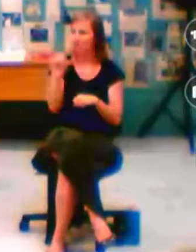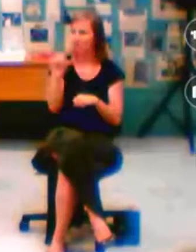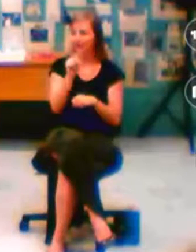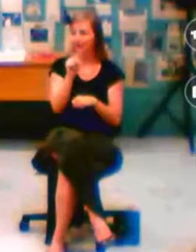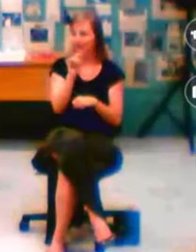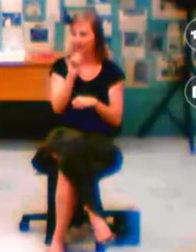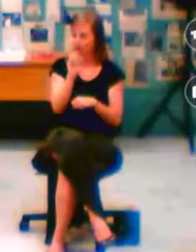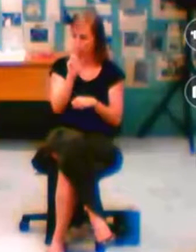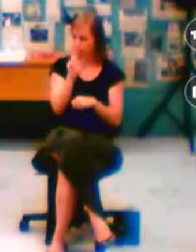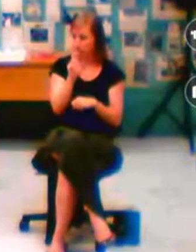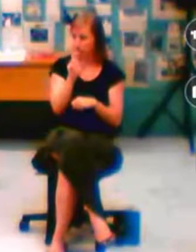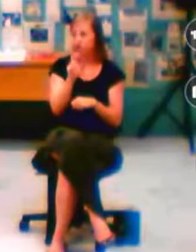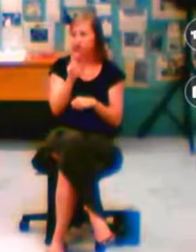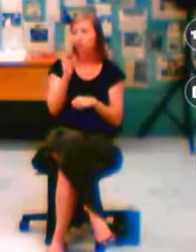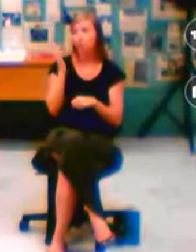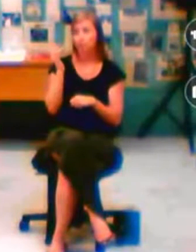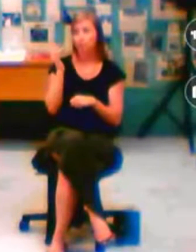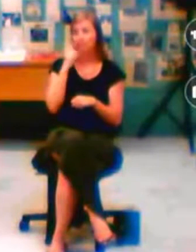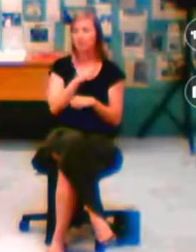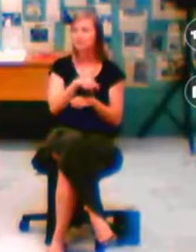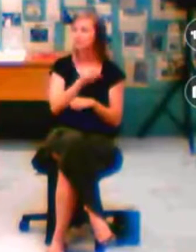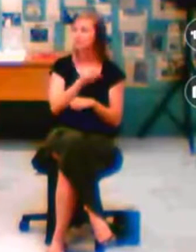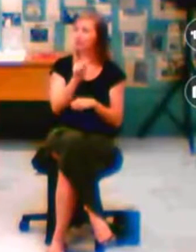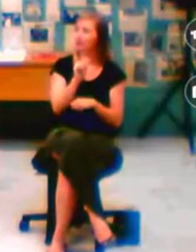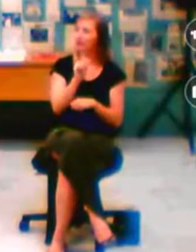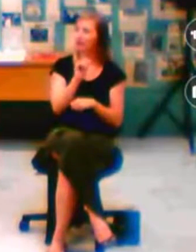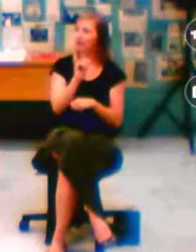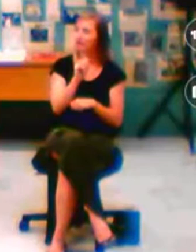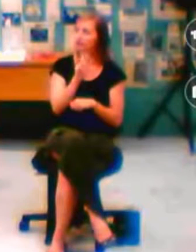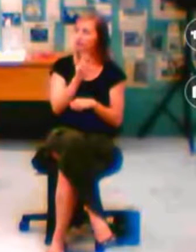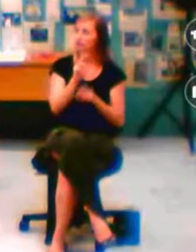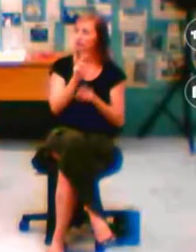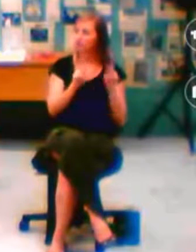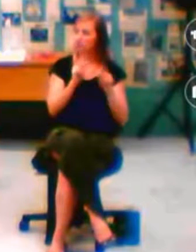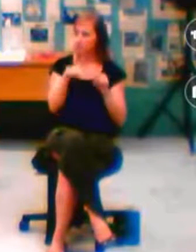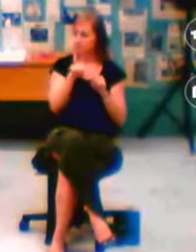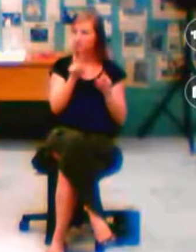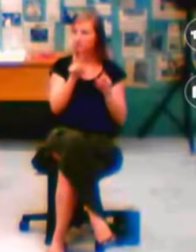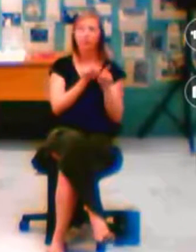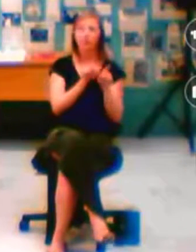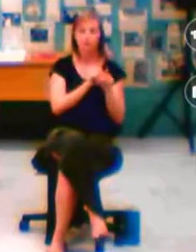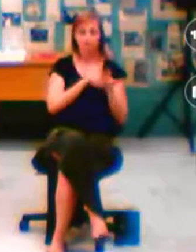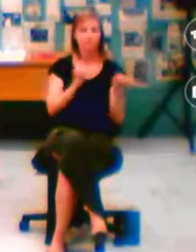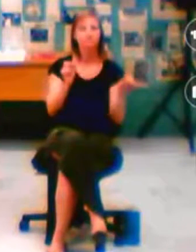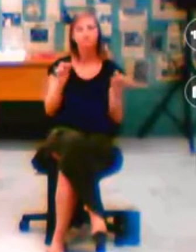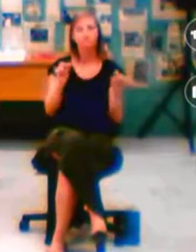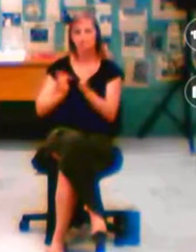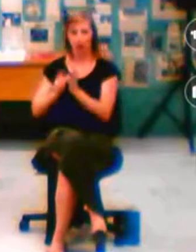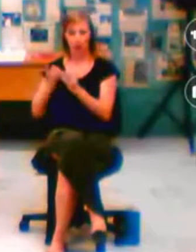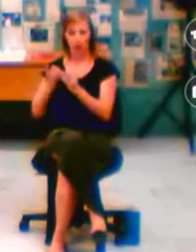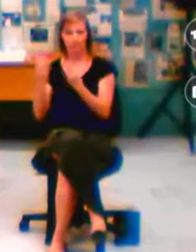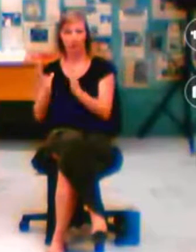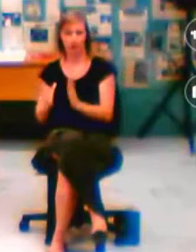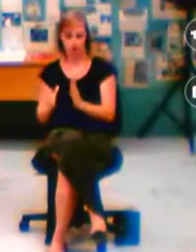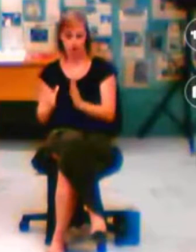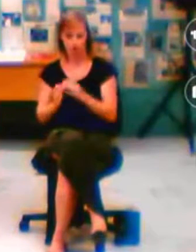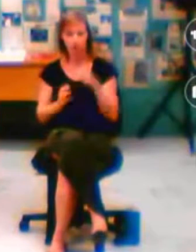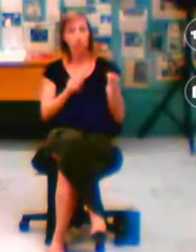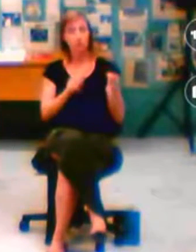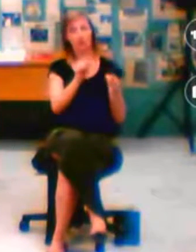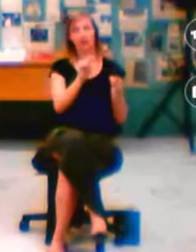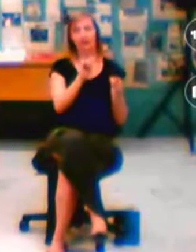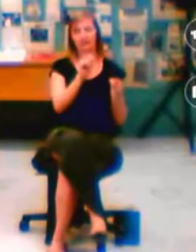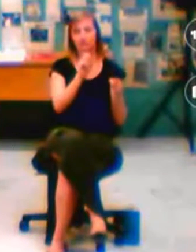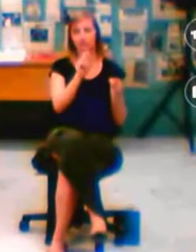include brokers, was 4,400. And then it doesn't include people who work for HMOs like